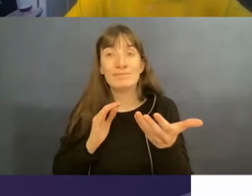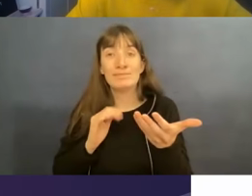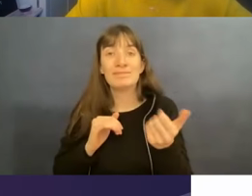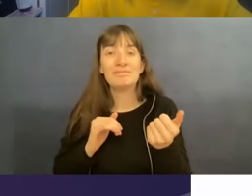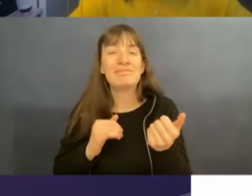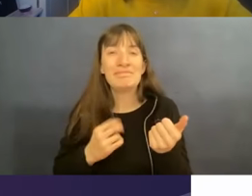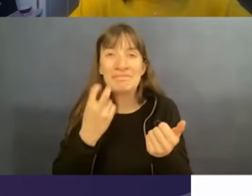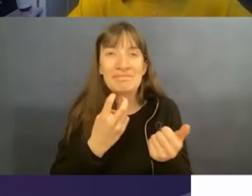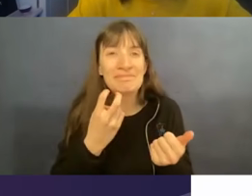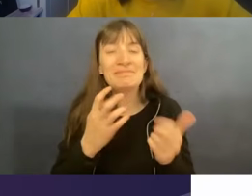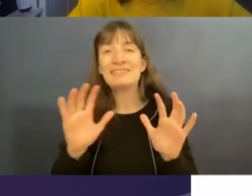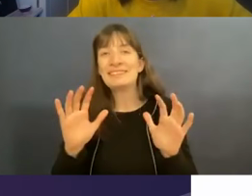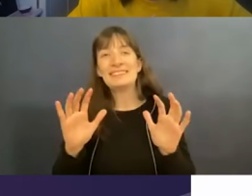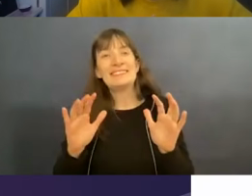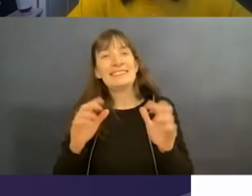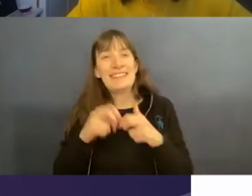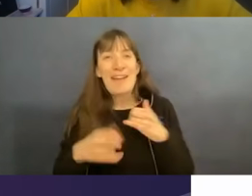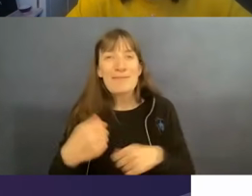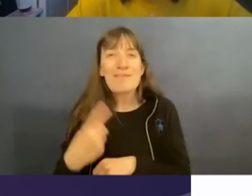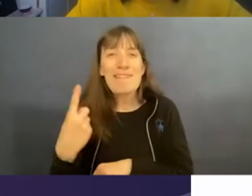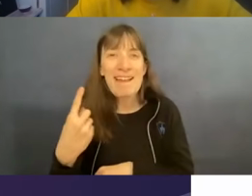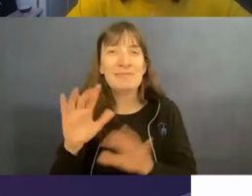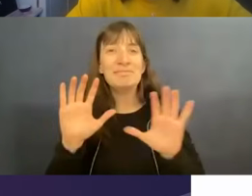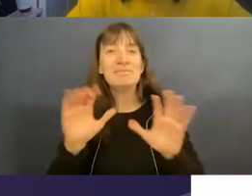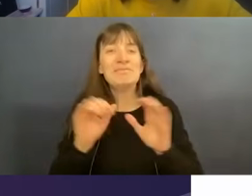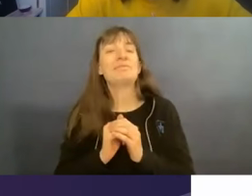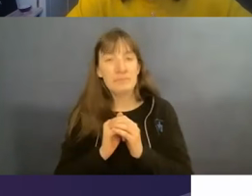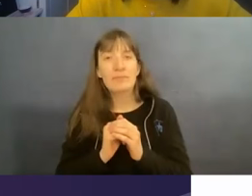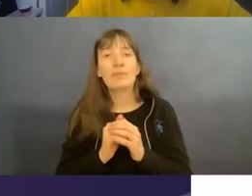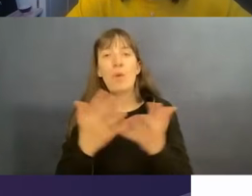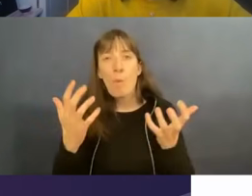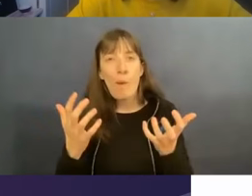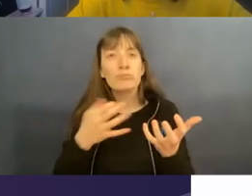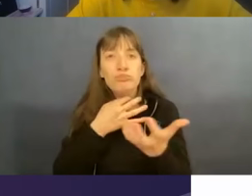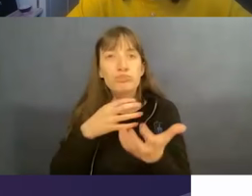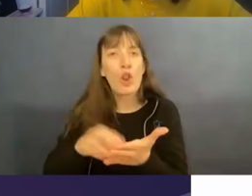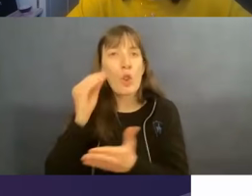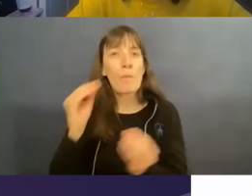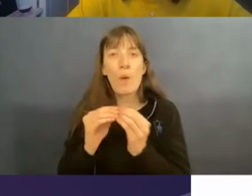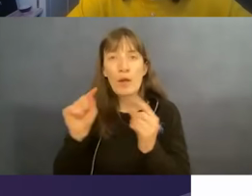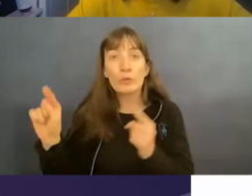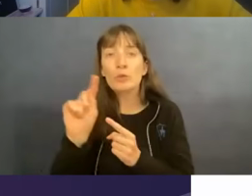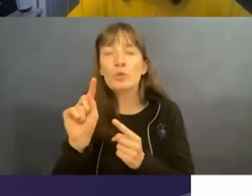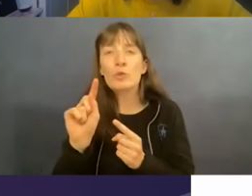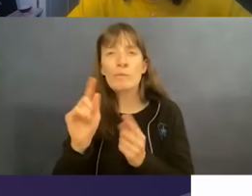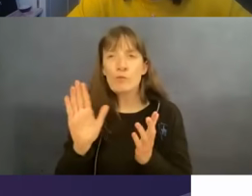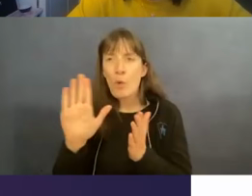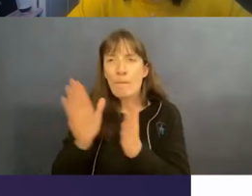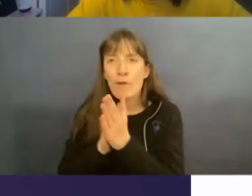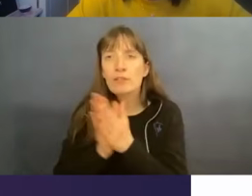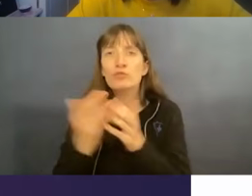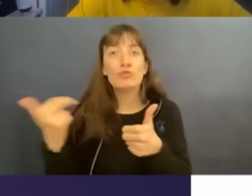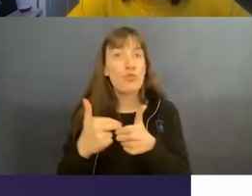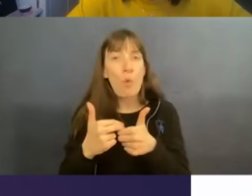sorry, I'm like tripping on my words today. I'm curious to learn a little bit more about you all and kind of what motivated you to join. So